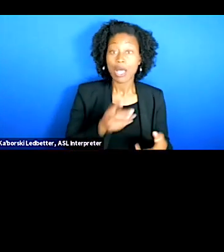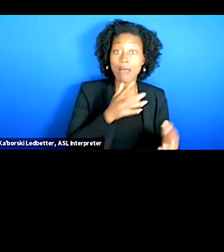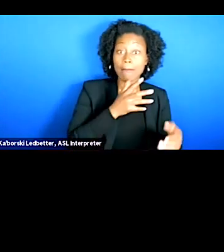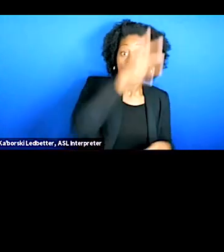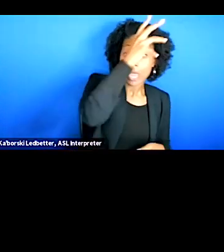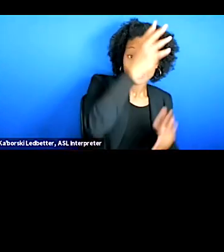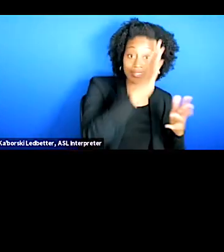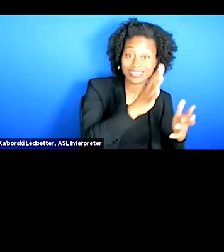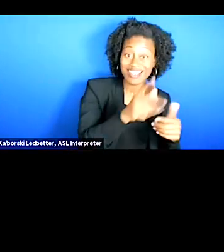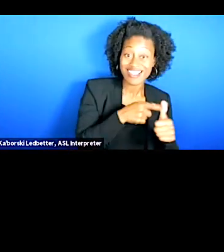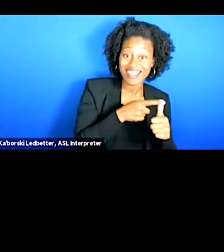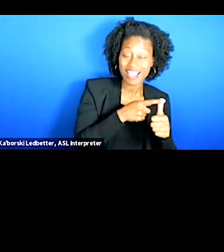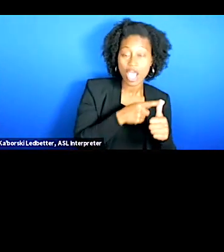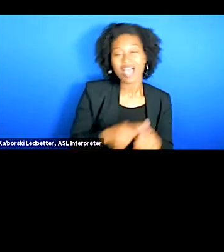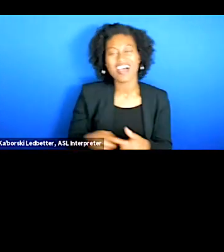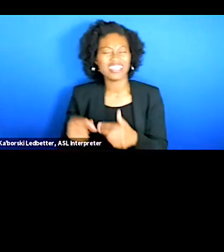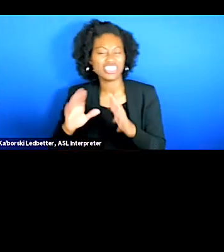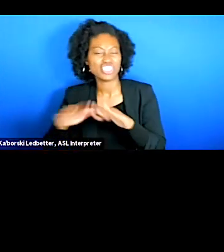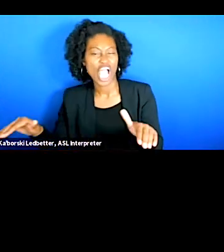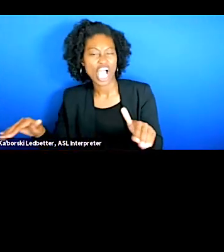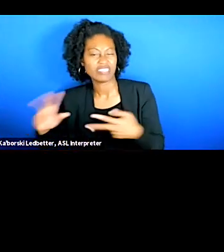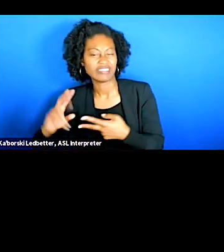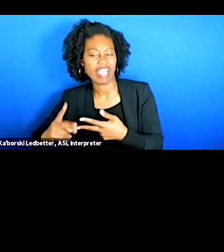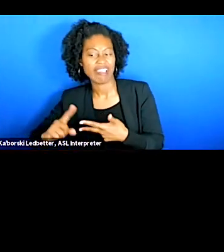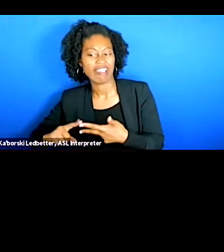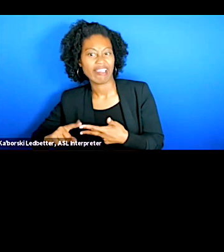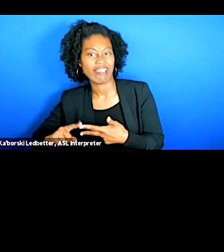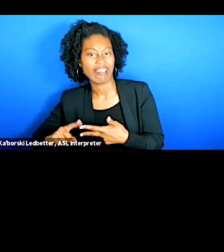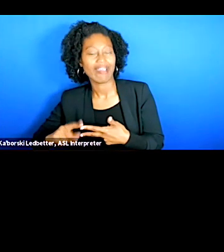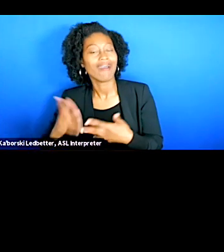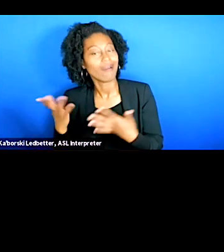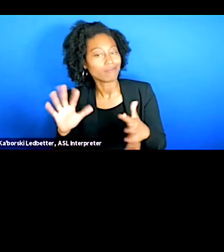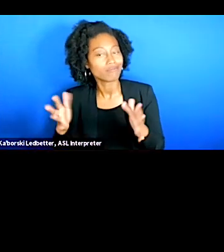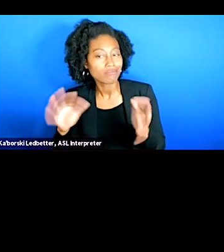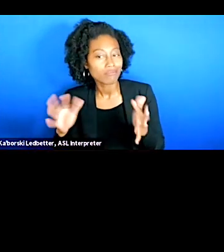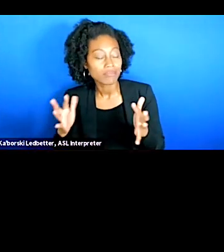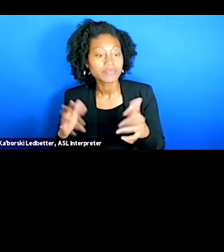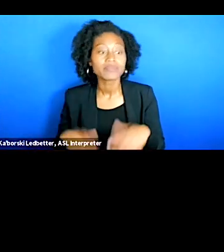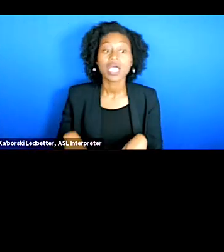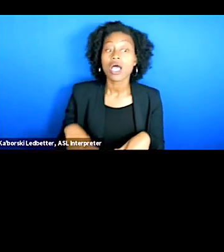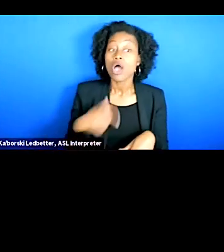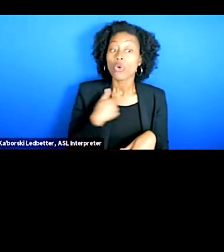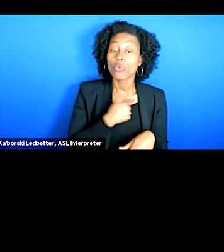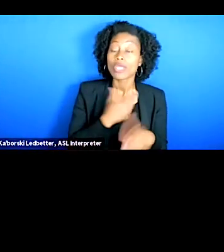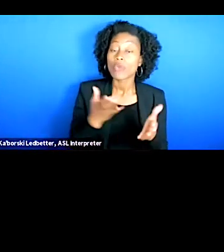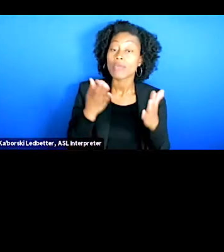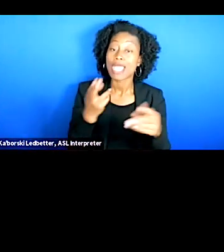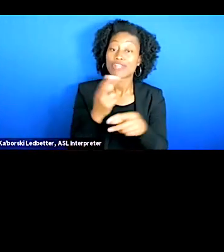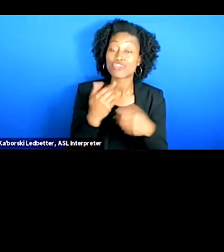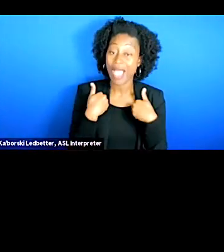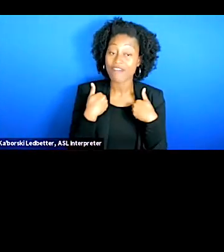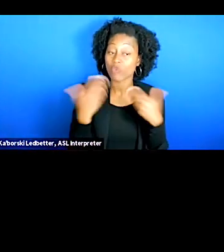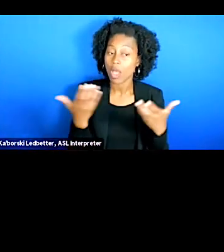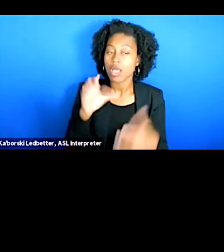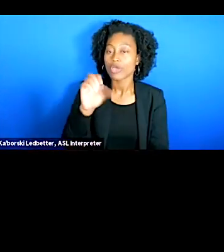you record your codes in a document called a code book. The code book is a living document, which means that it's